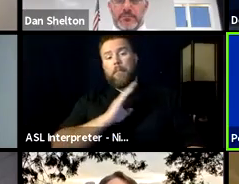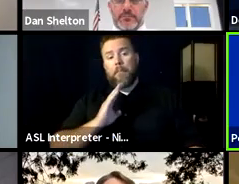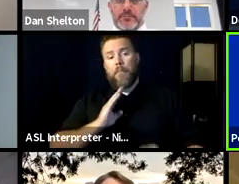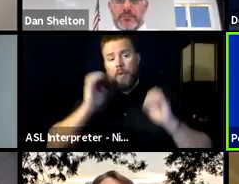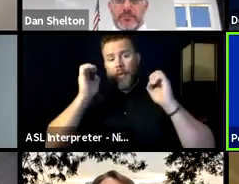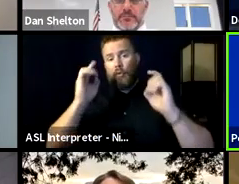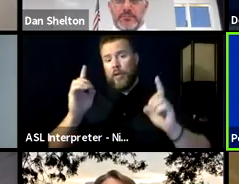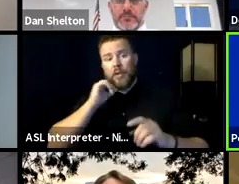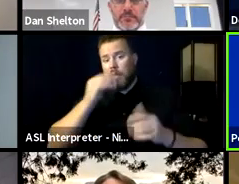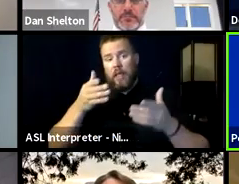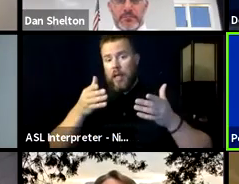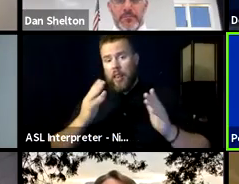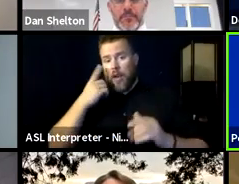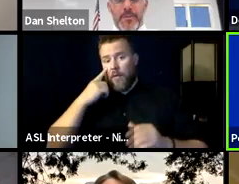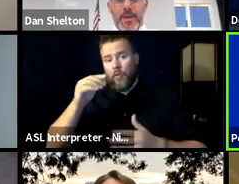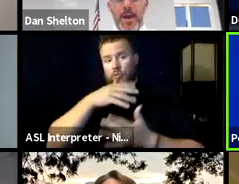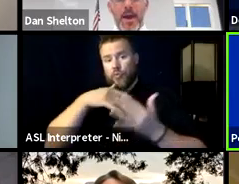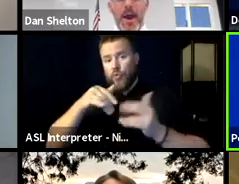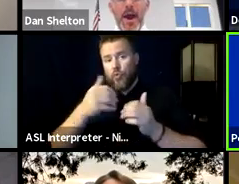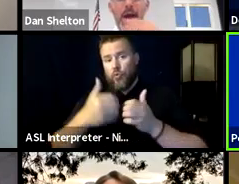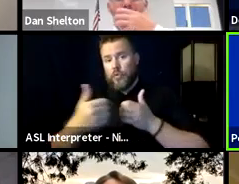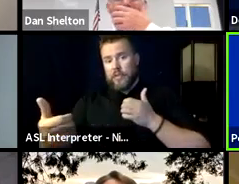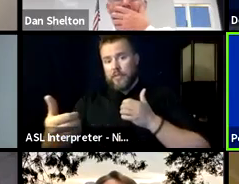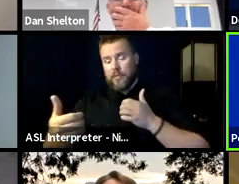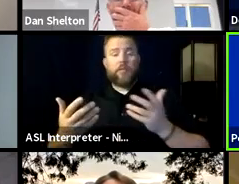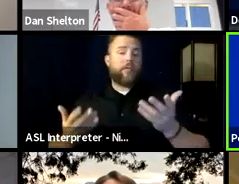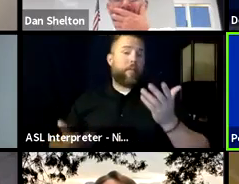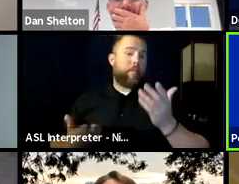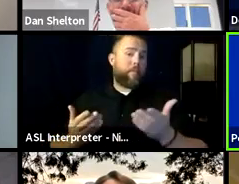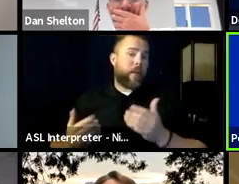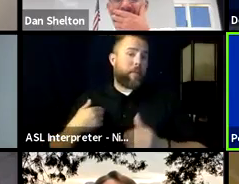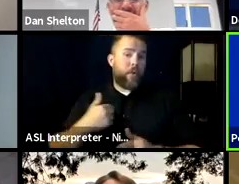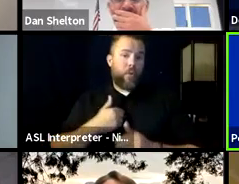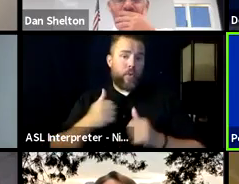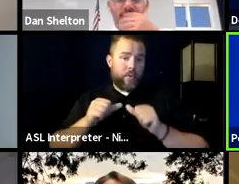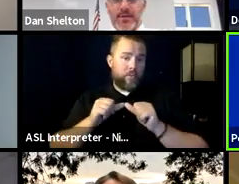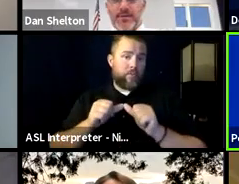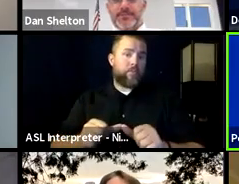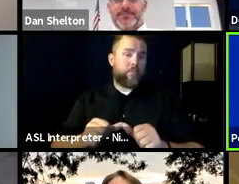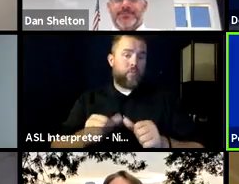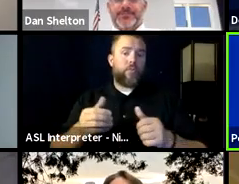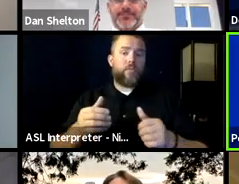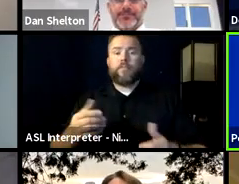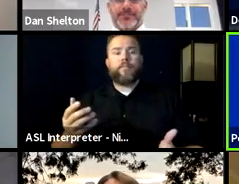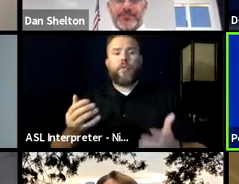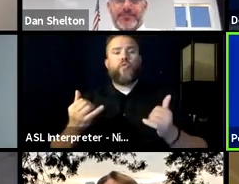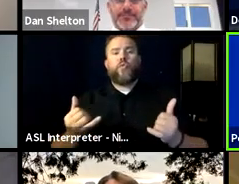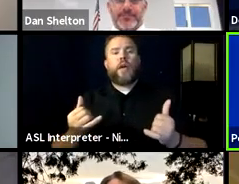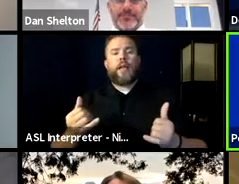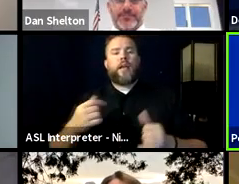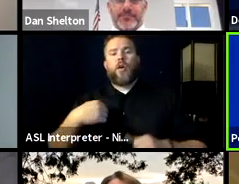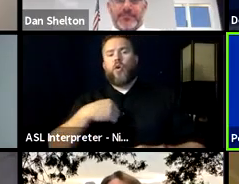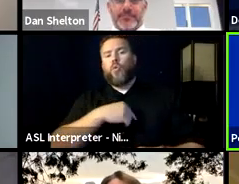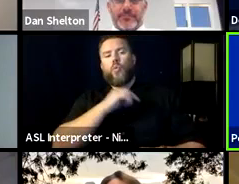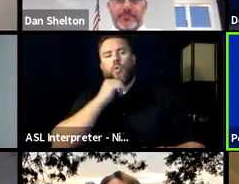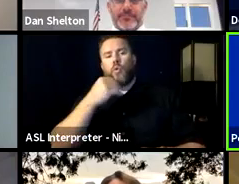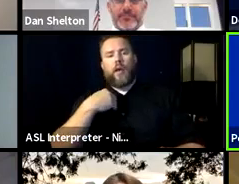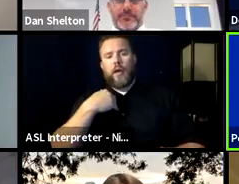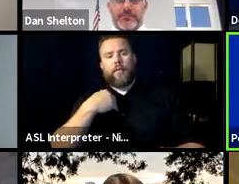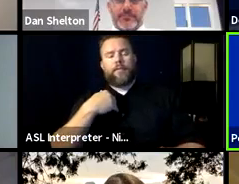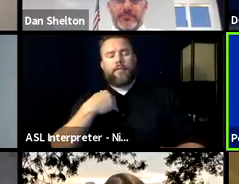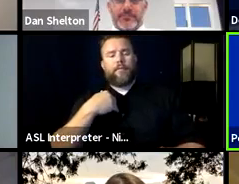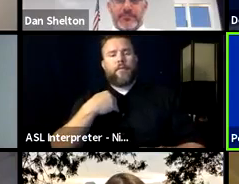whereas it is not known if there are meeting locations within the Christina School District to provide adequate ventilation airflow to prevent transmittal of the